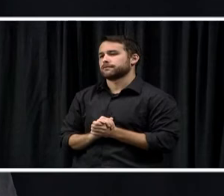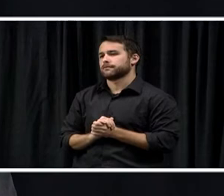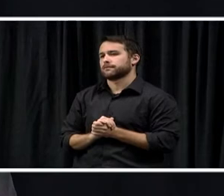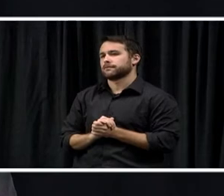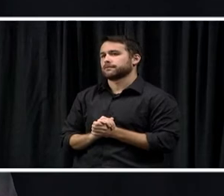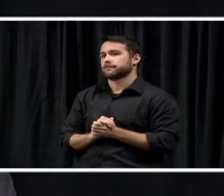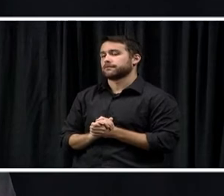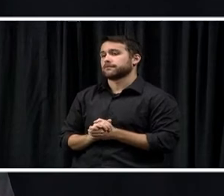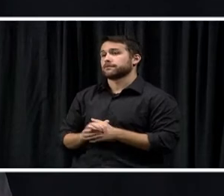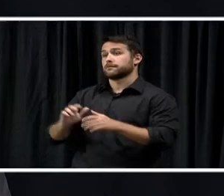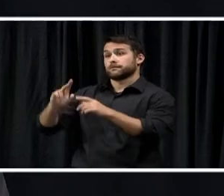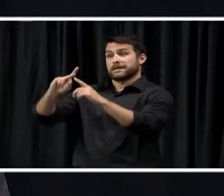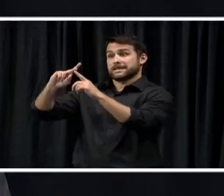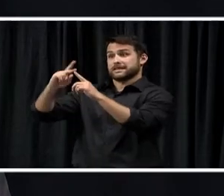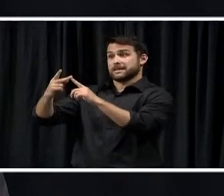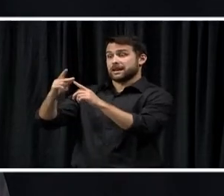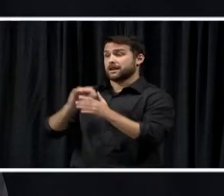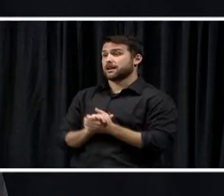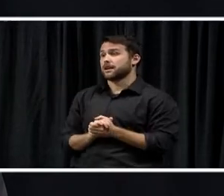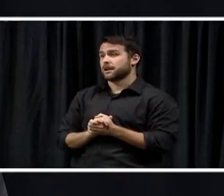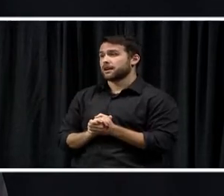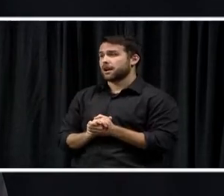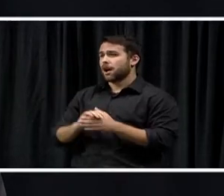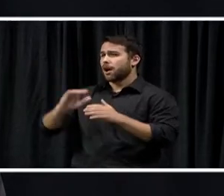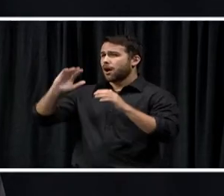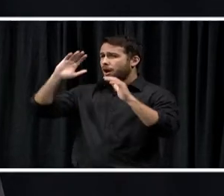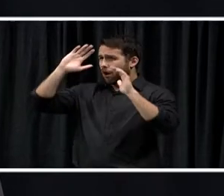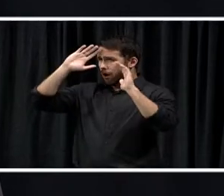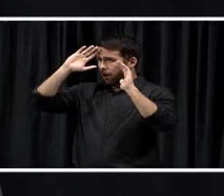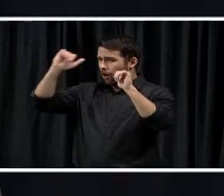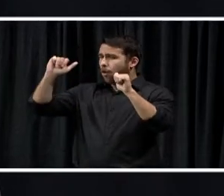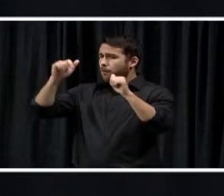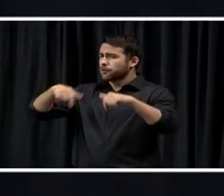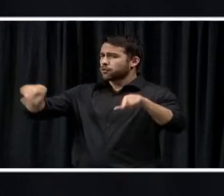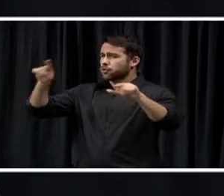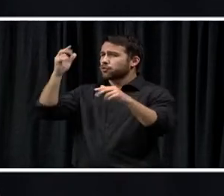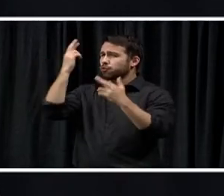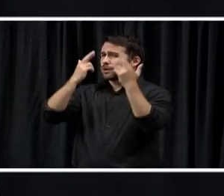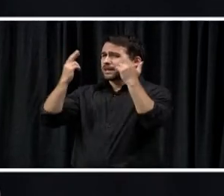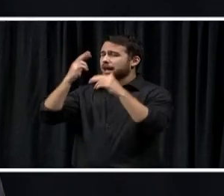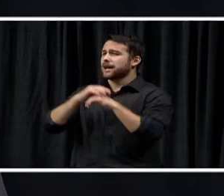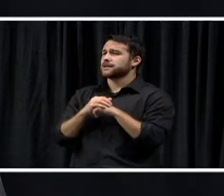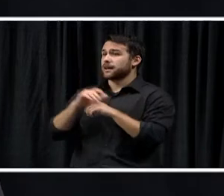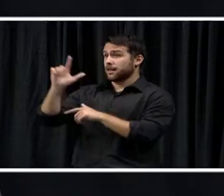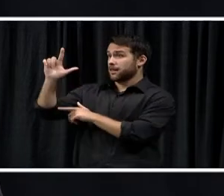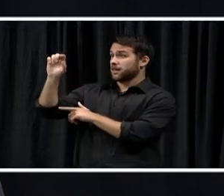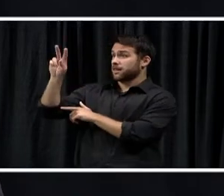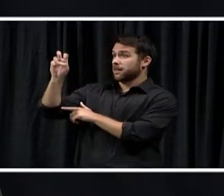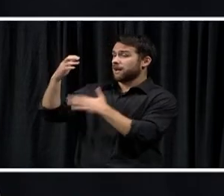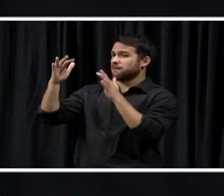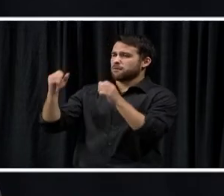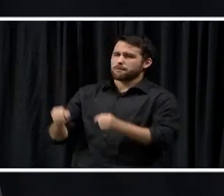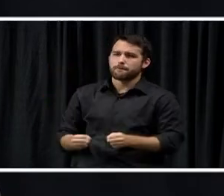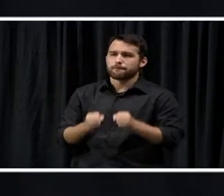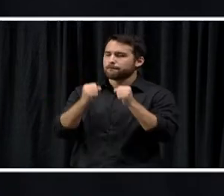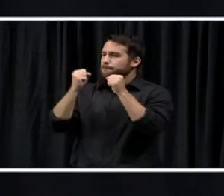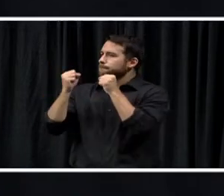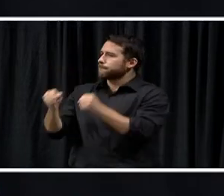Second, I hope you will realize that love is the most powerful force in the universe.